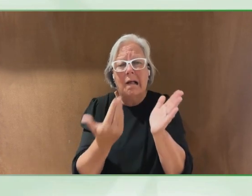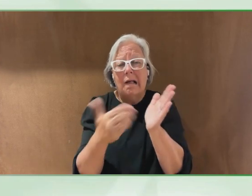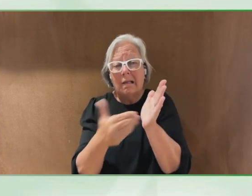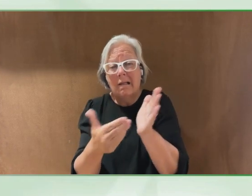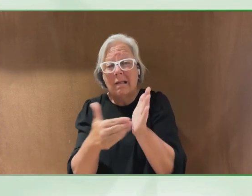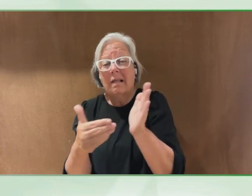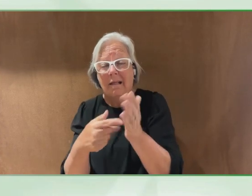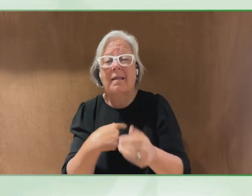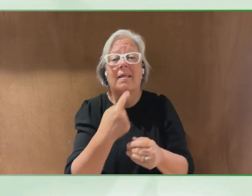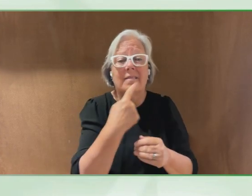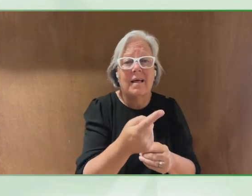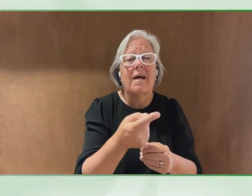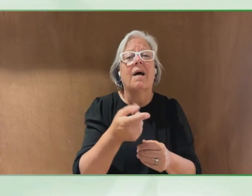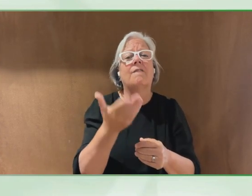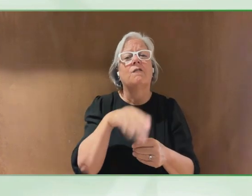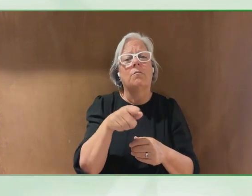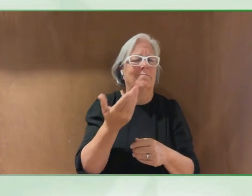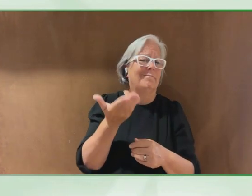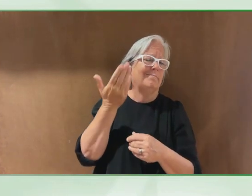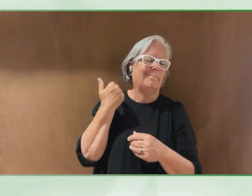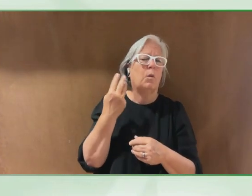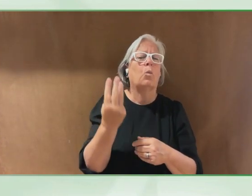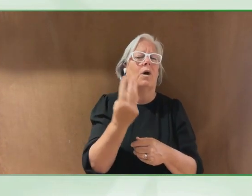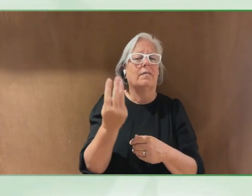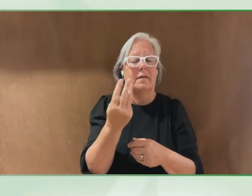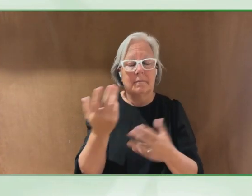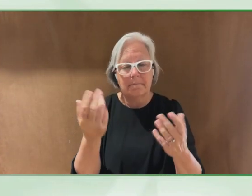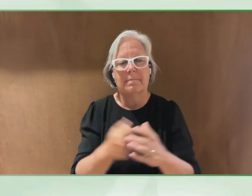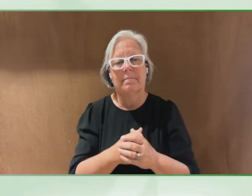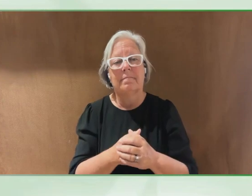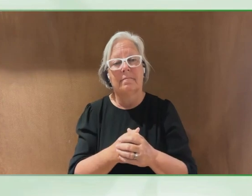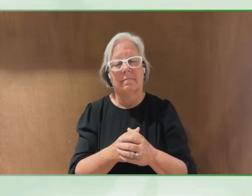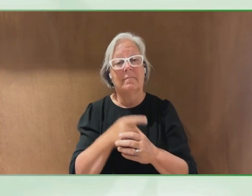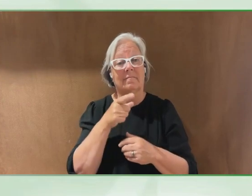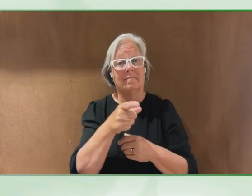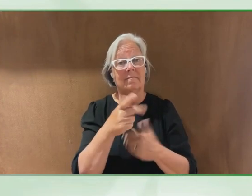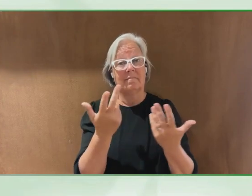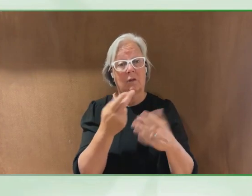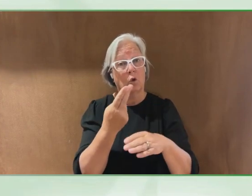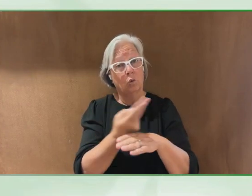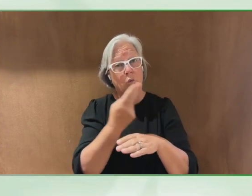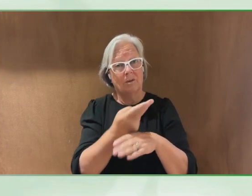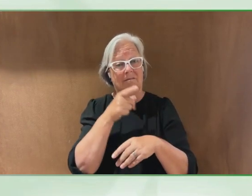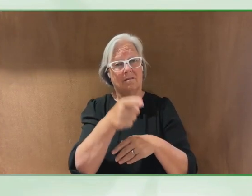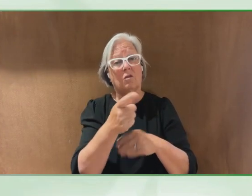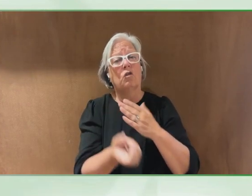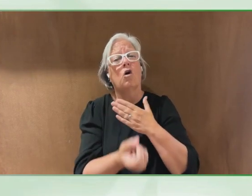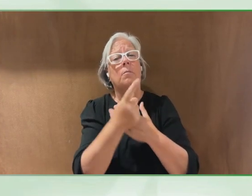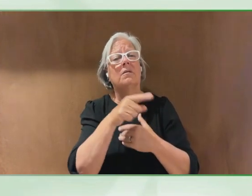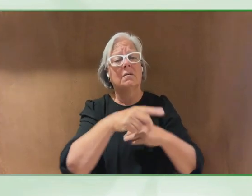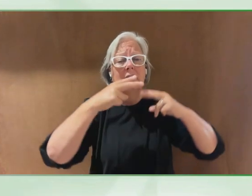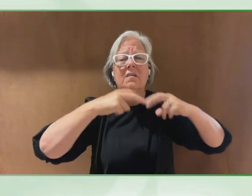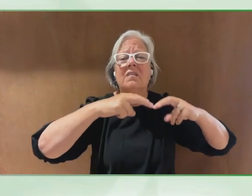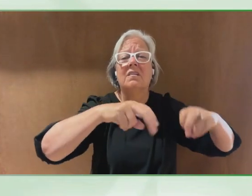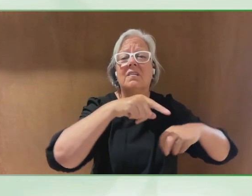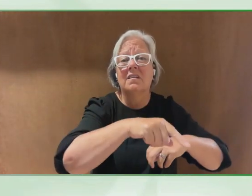Wednesday. So yeah, youth and opportunities in research. I mean, for instance, there are not that many PhD researchers out